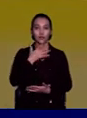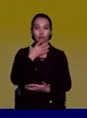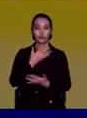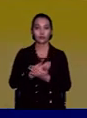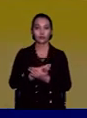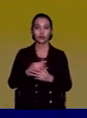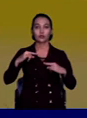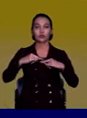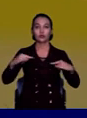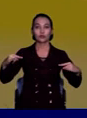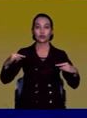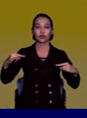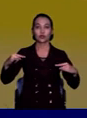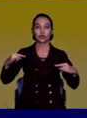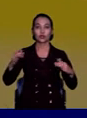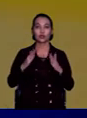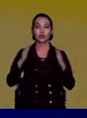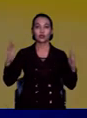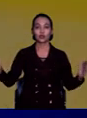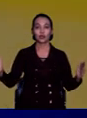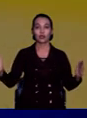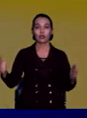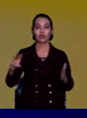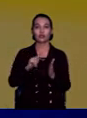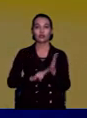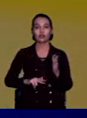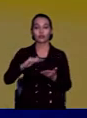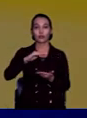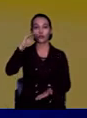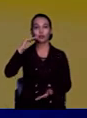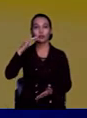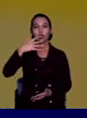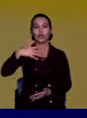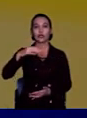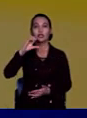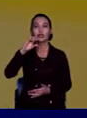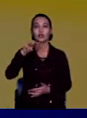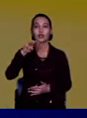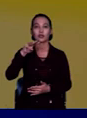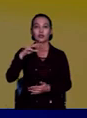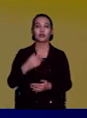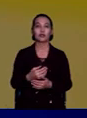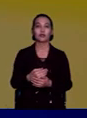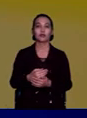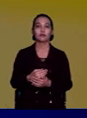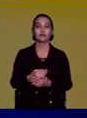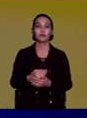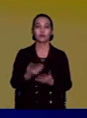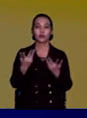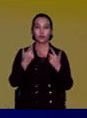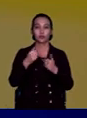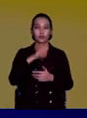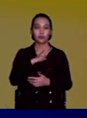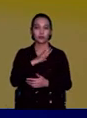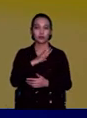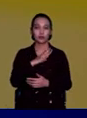dars qiladigan stolimning eni 80, bo'yi 50 sm. Shu orqali topshiriqni bajardim. Buning